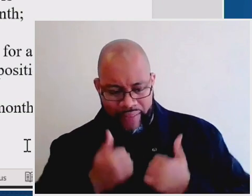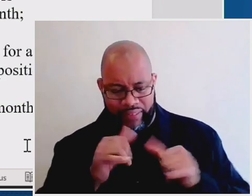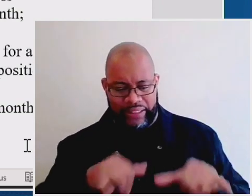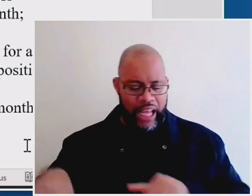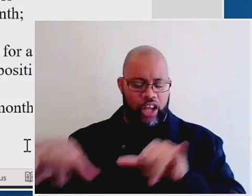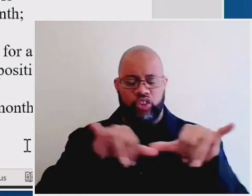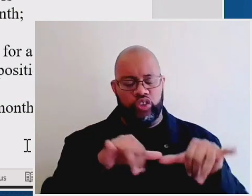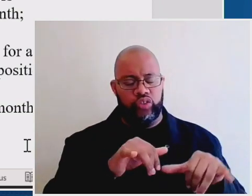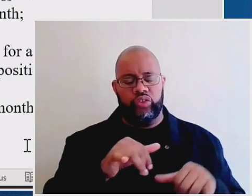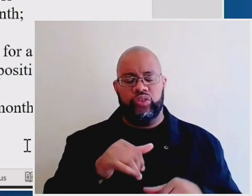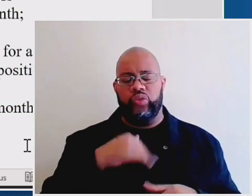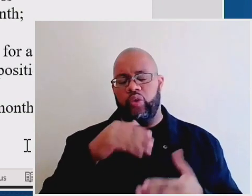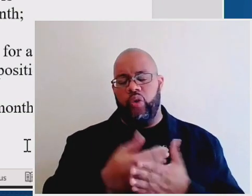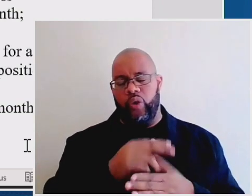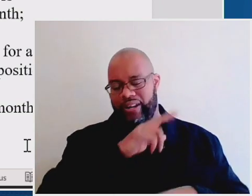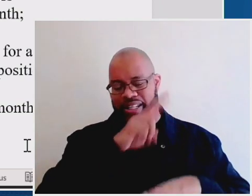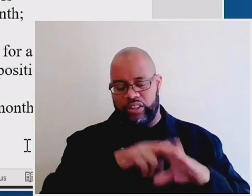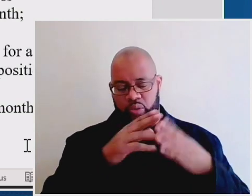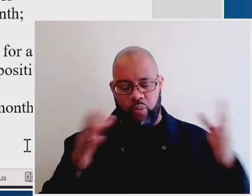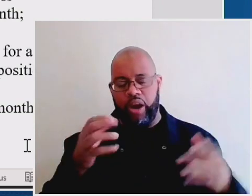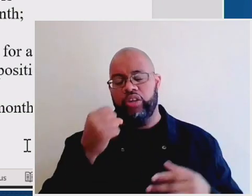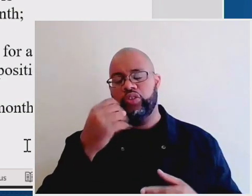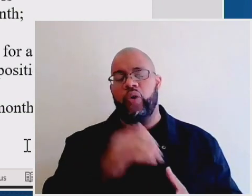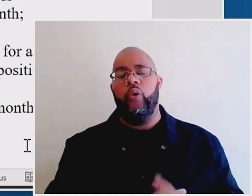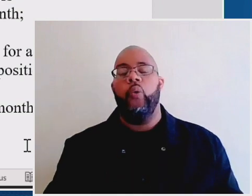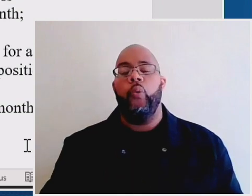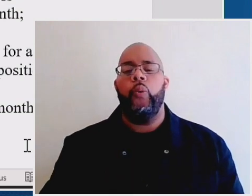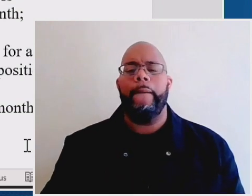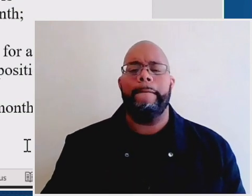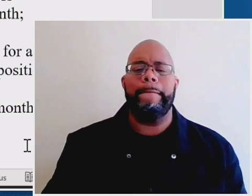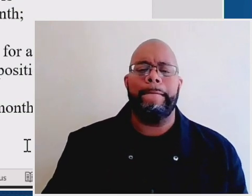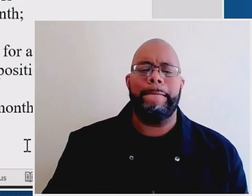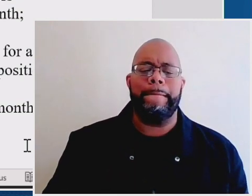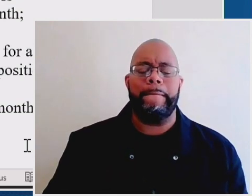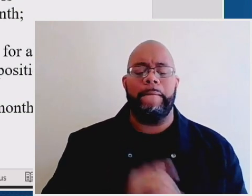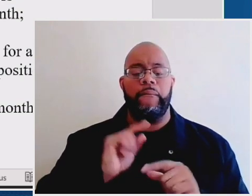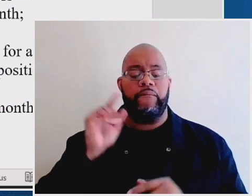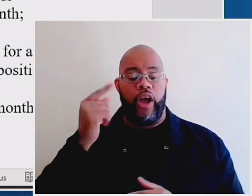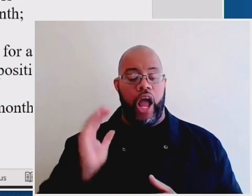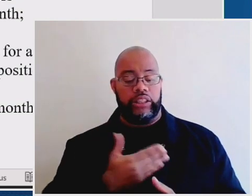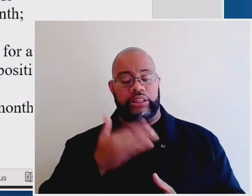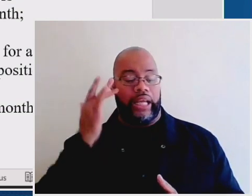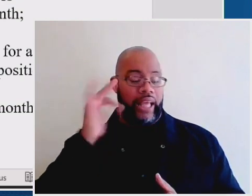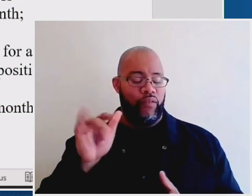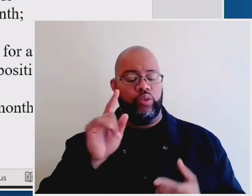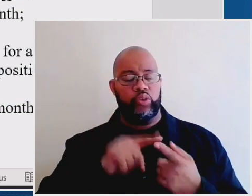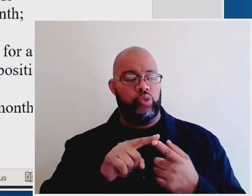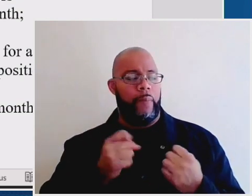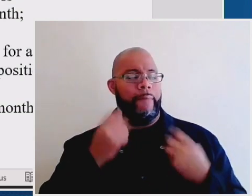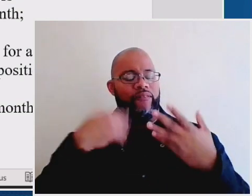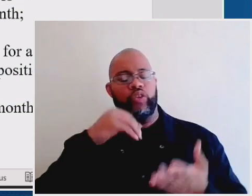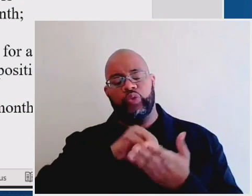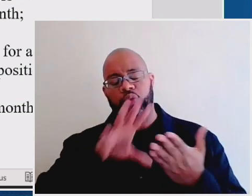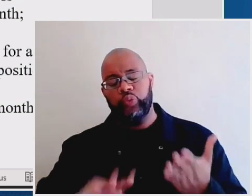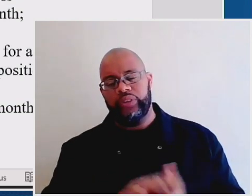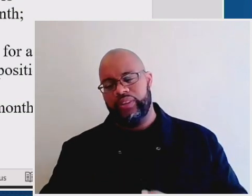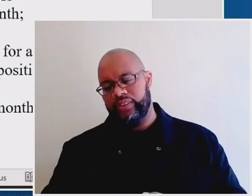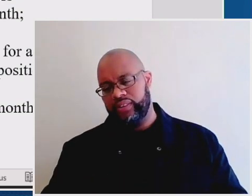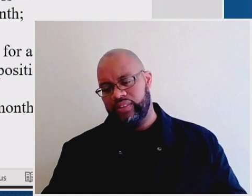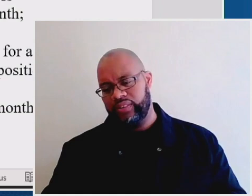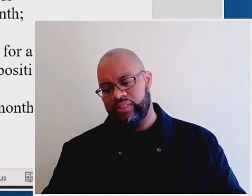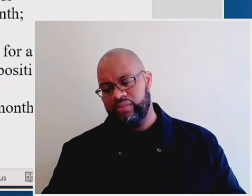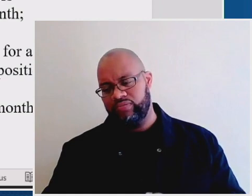all, nationally. And for us here in California too, even many of our students have